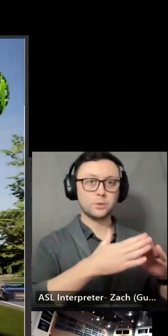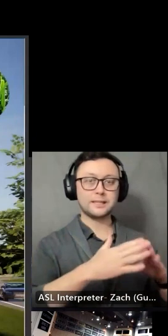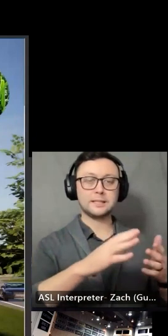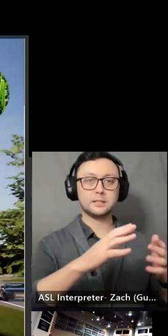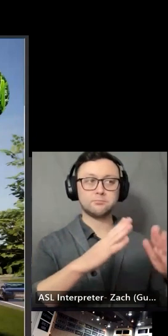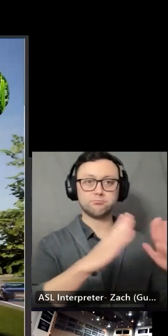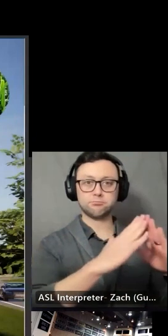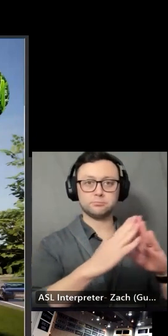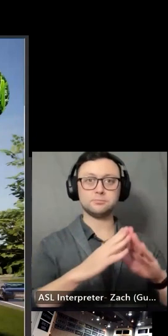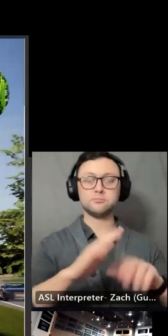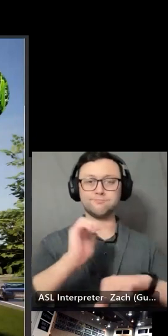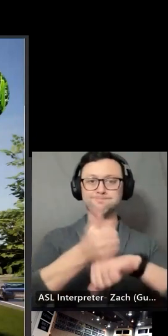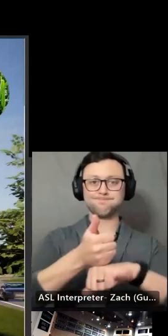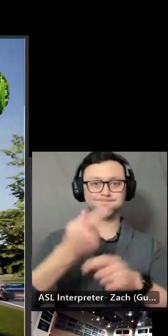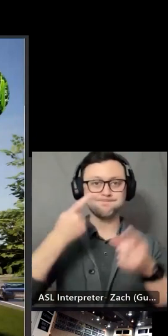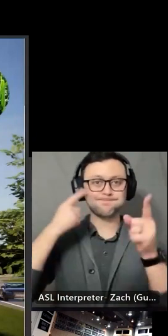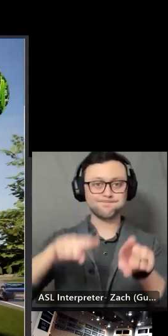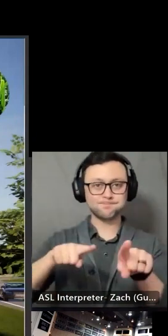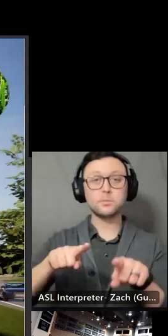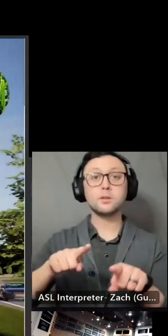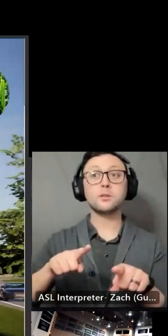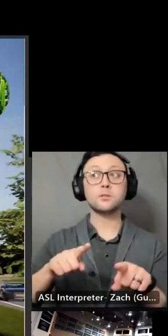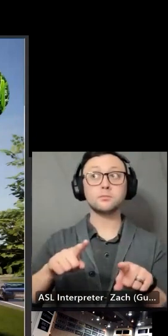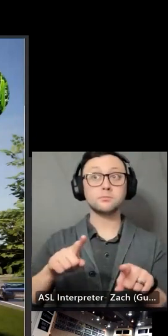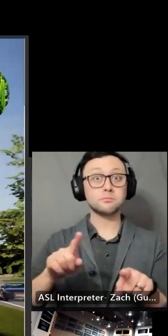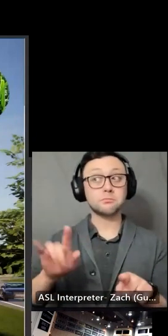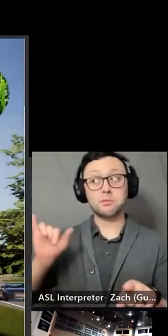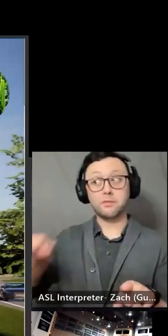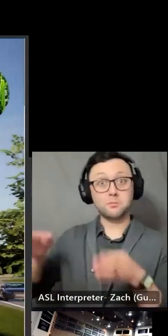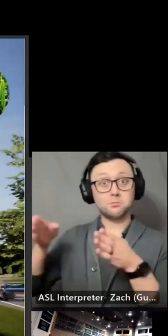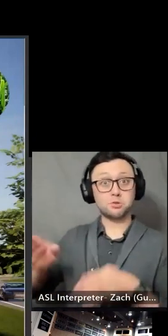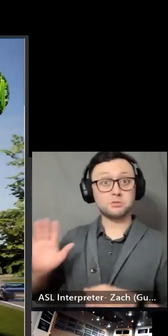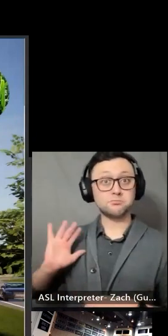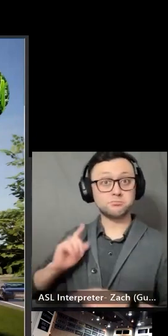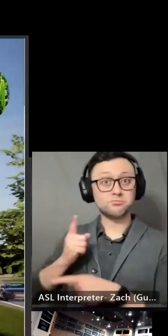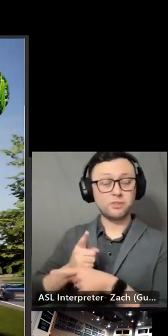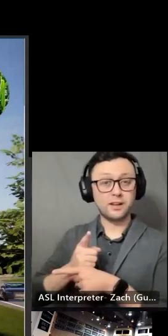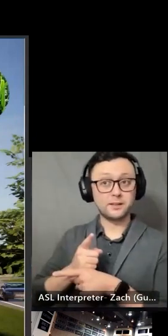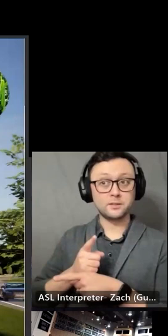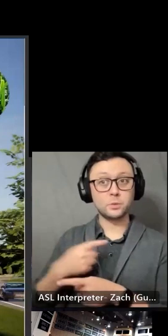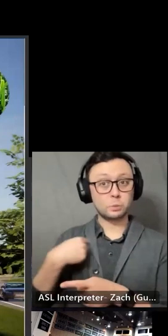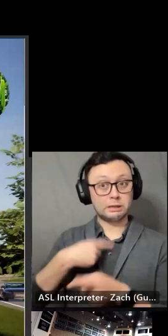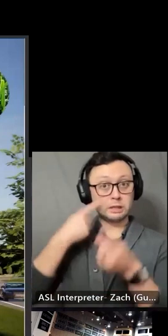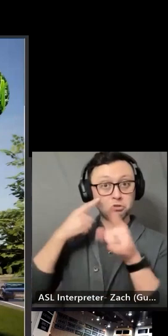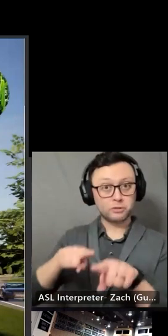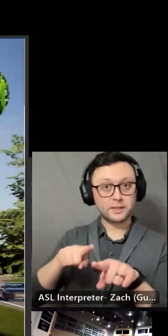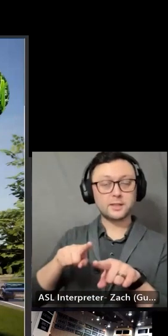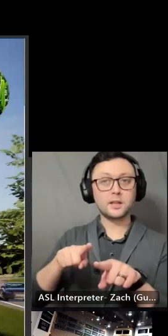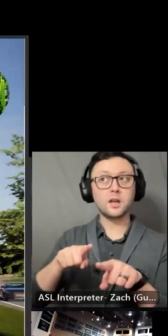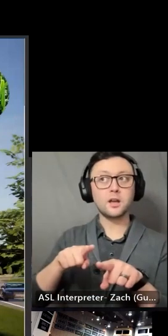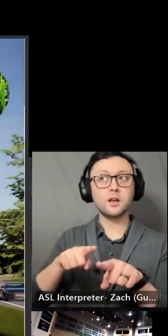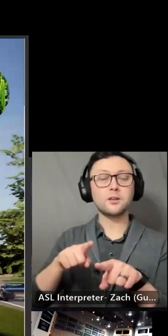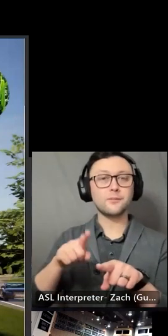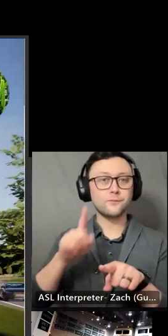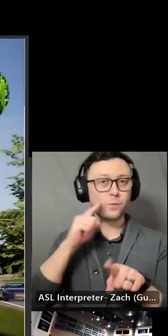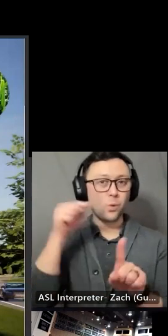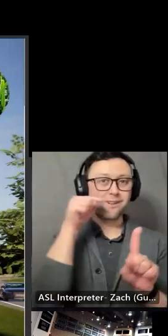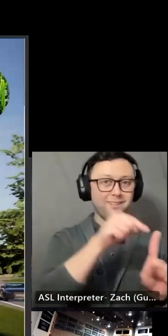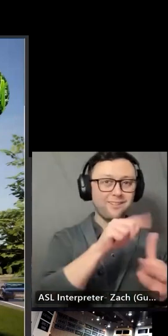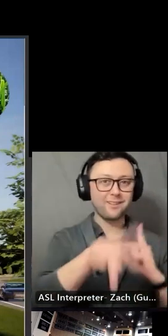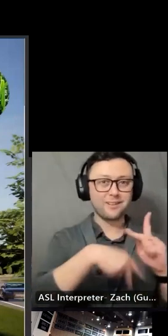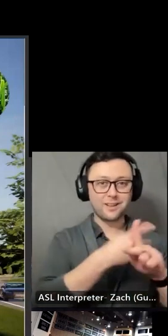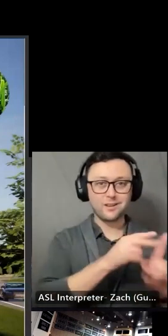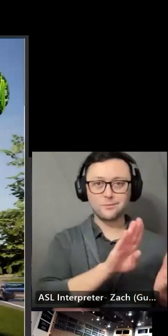bus facility, which was based on, that gentleman is correct, it's based on a different type of bus and a different type